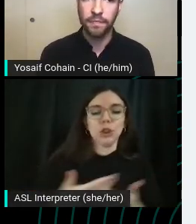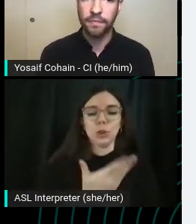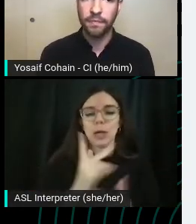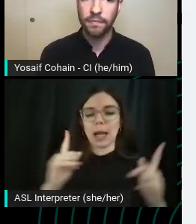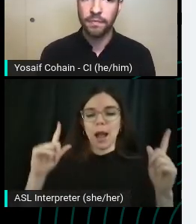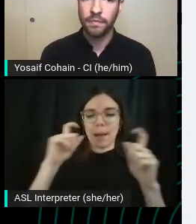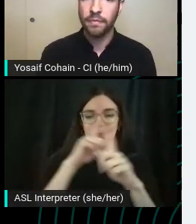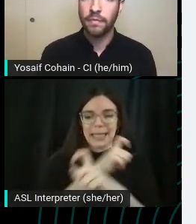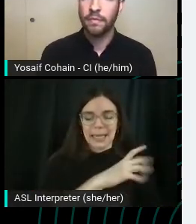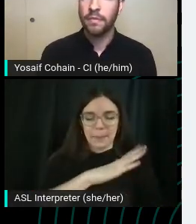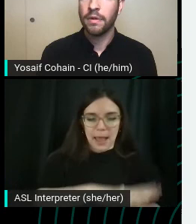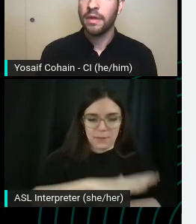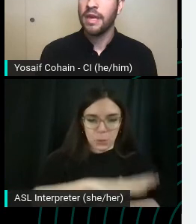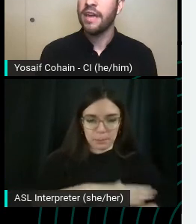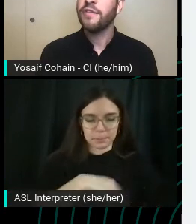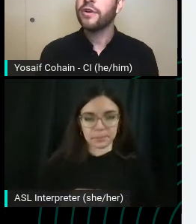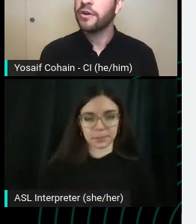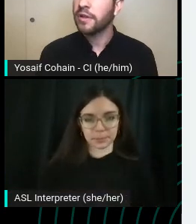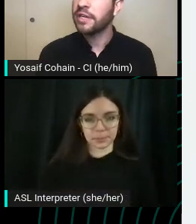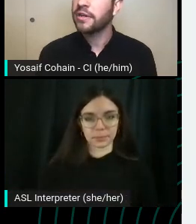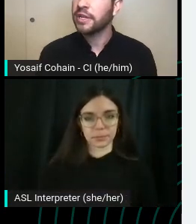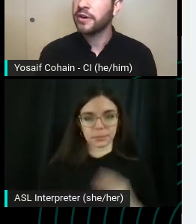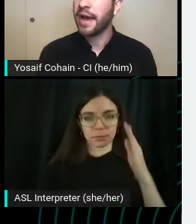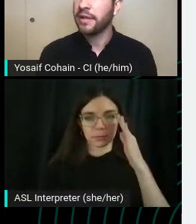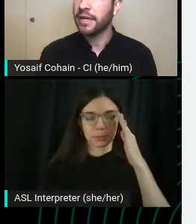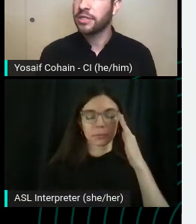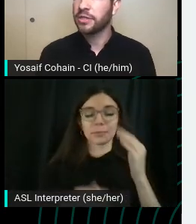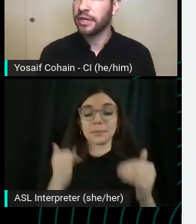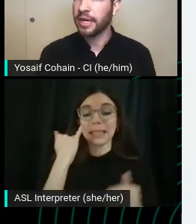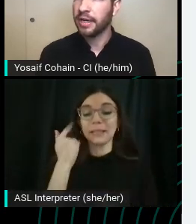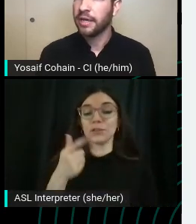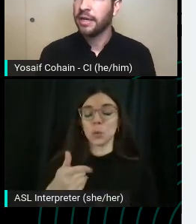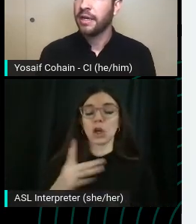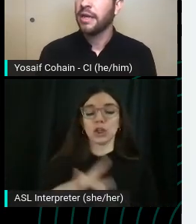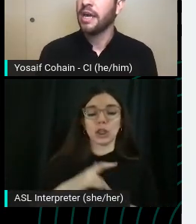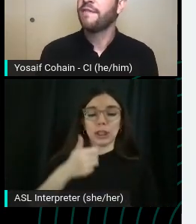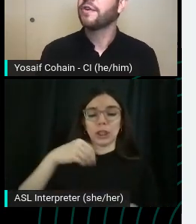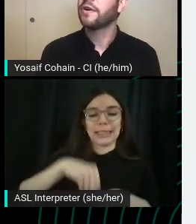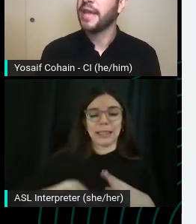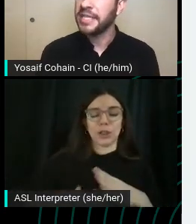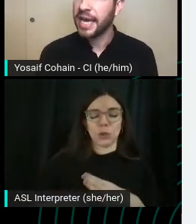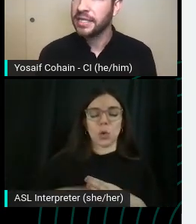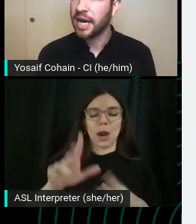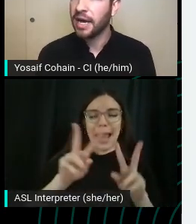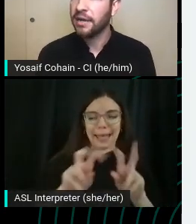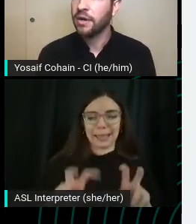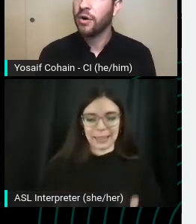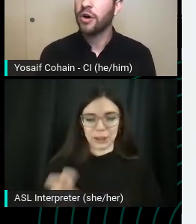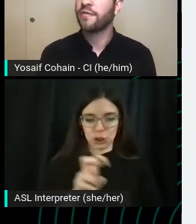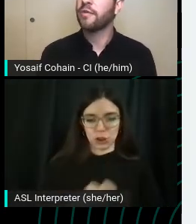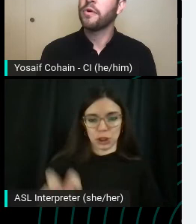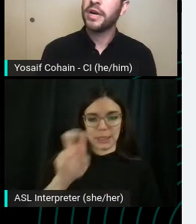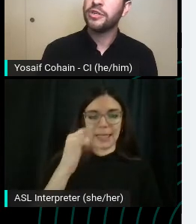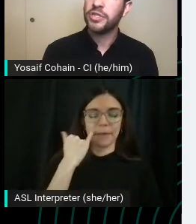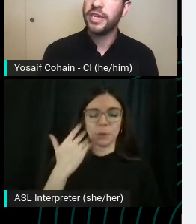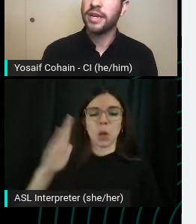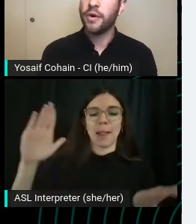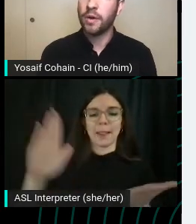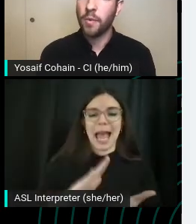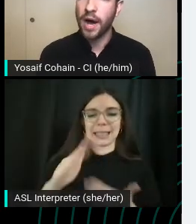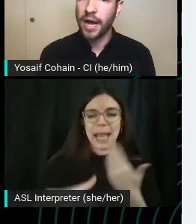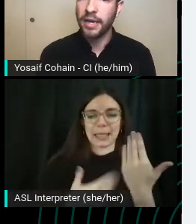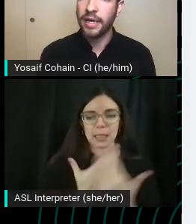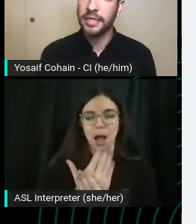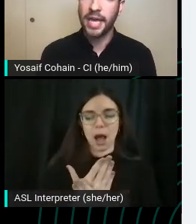platform. If you're earlier in your analytics journey, if you're less hands-on, or if you're more interested in